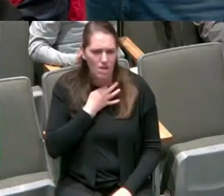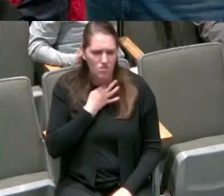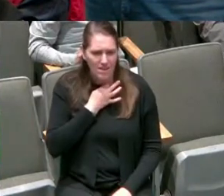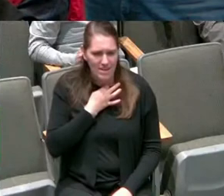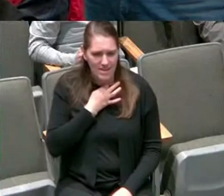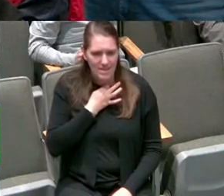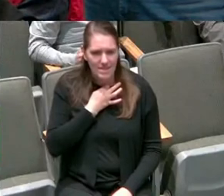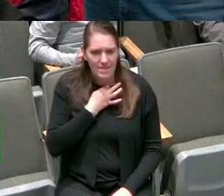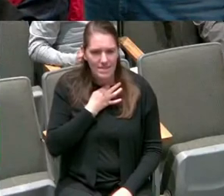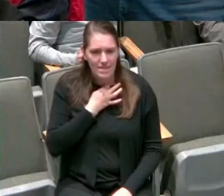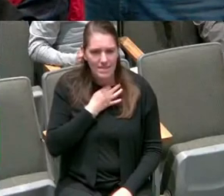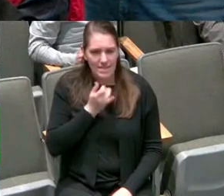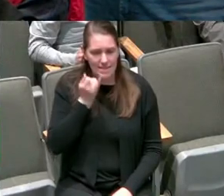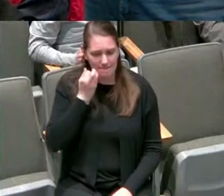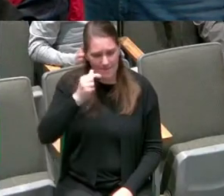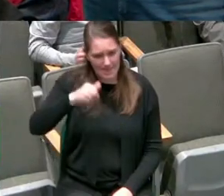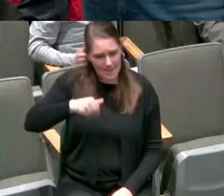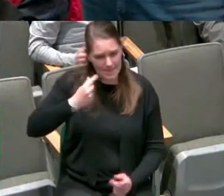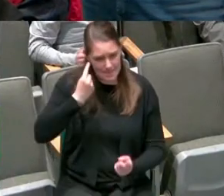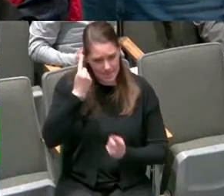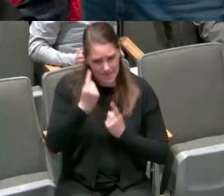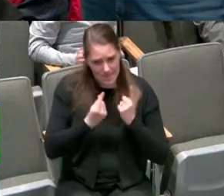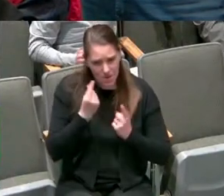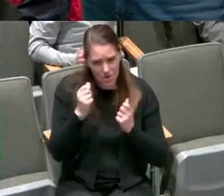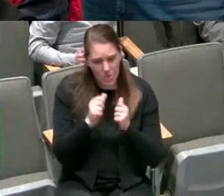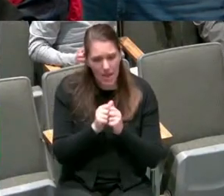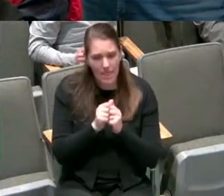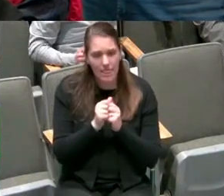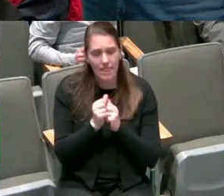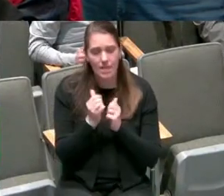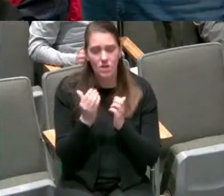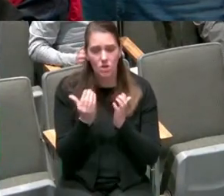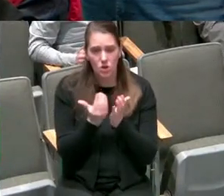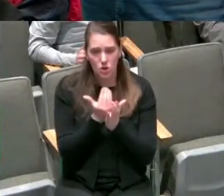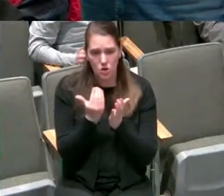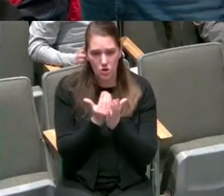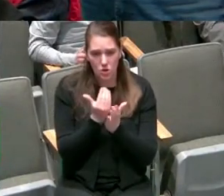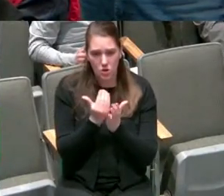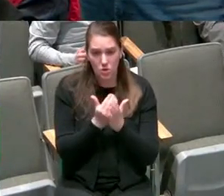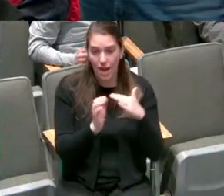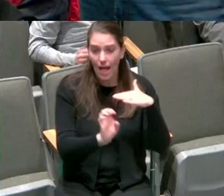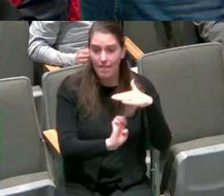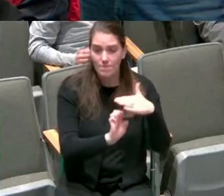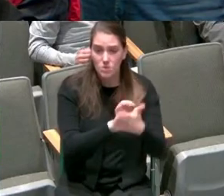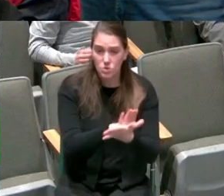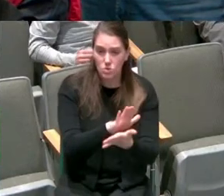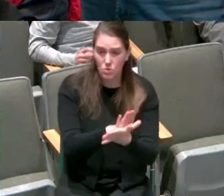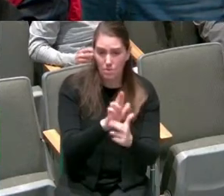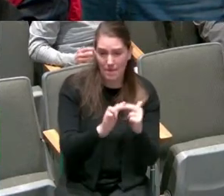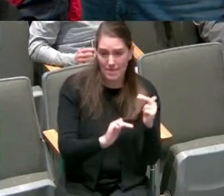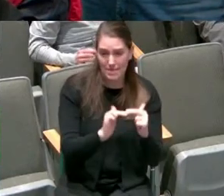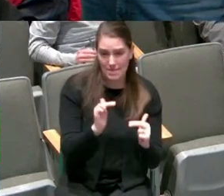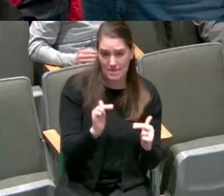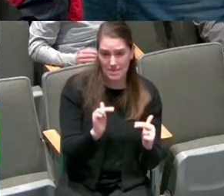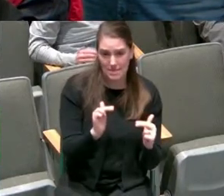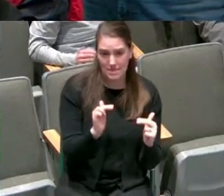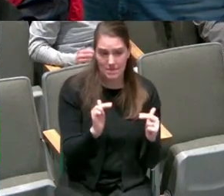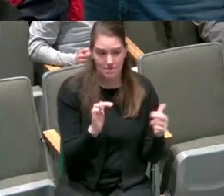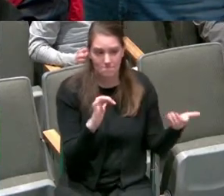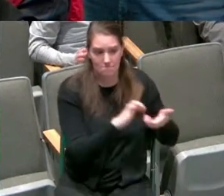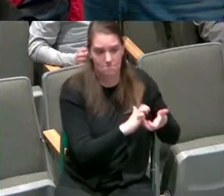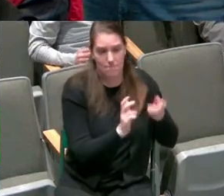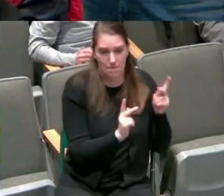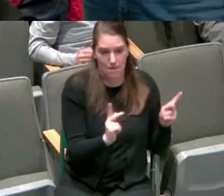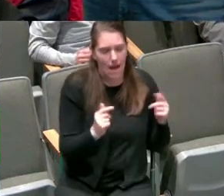this is all being considered with the new elementary school building folks